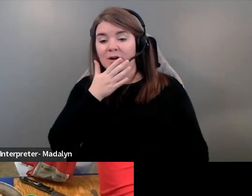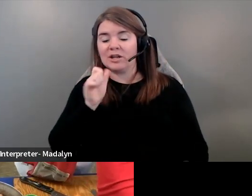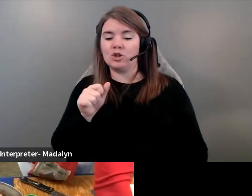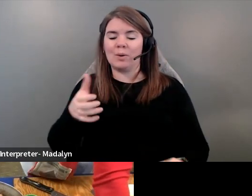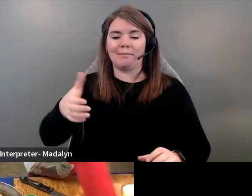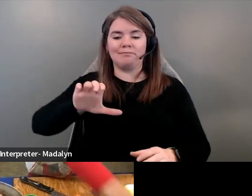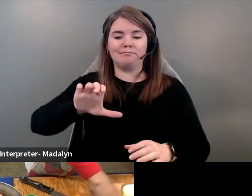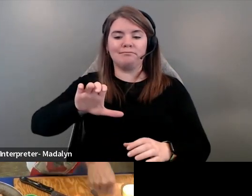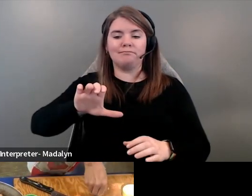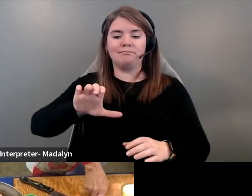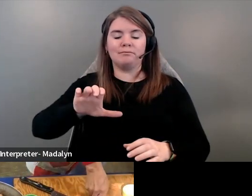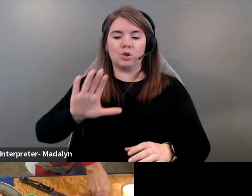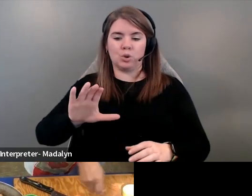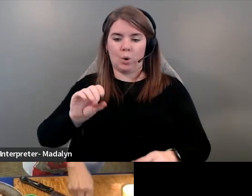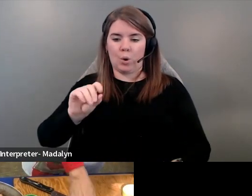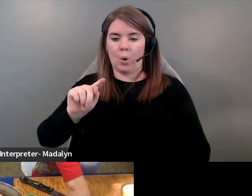as well.